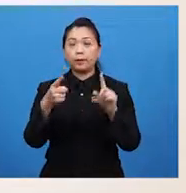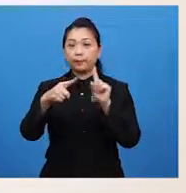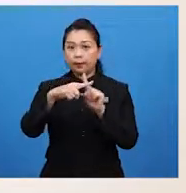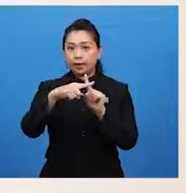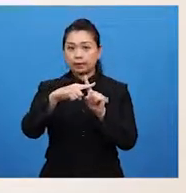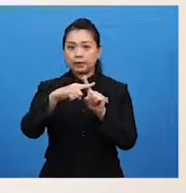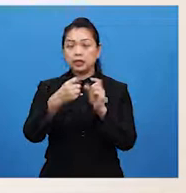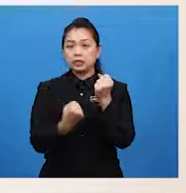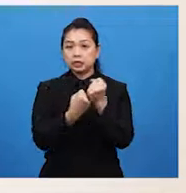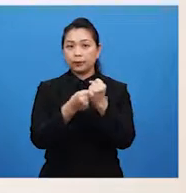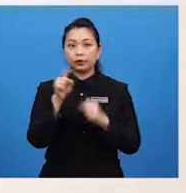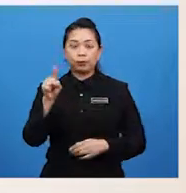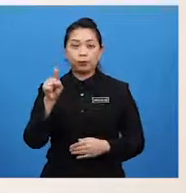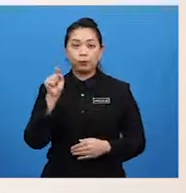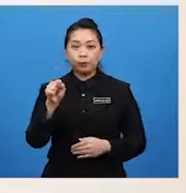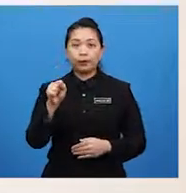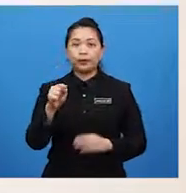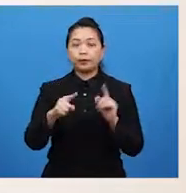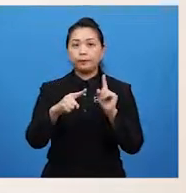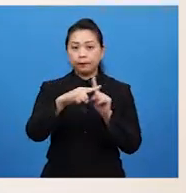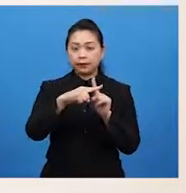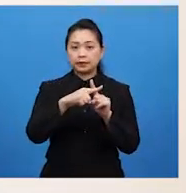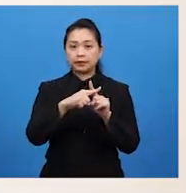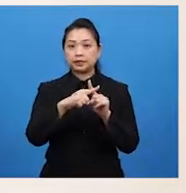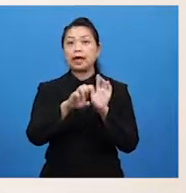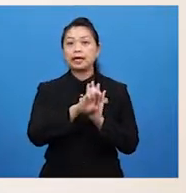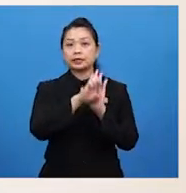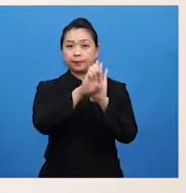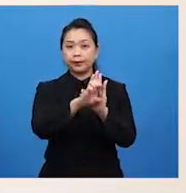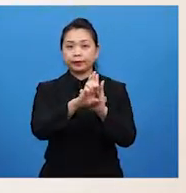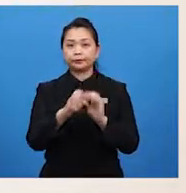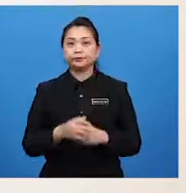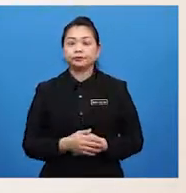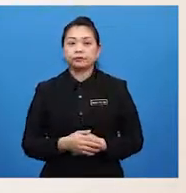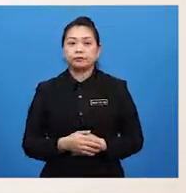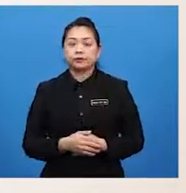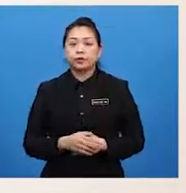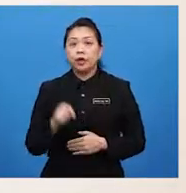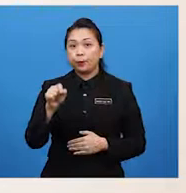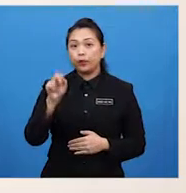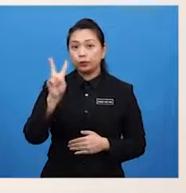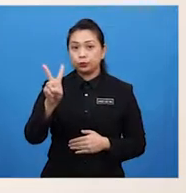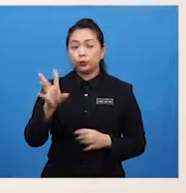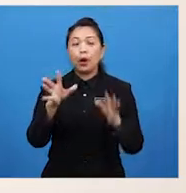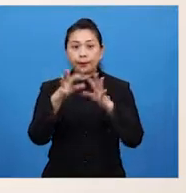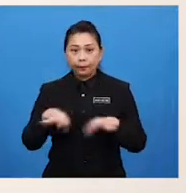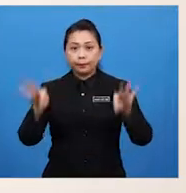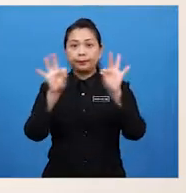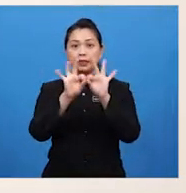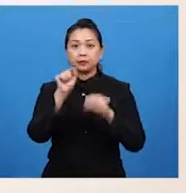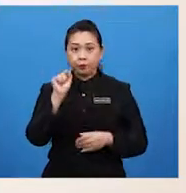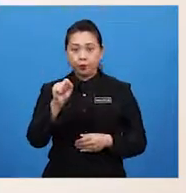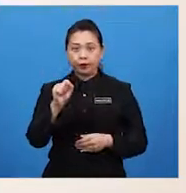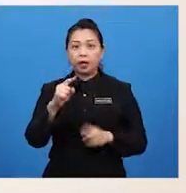points, plus examples, and then tie up. Point two, main point, plus supporting